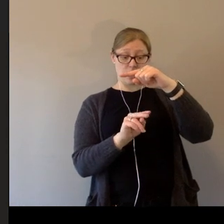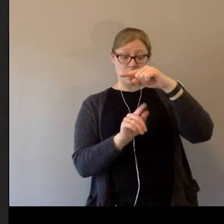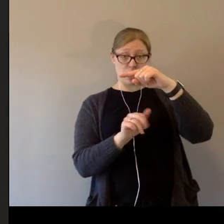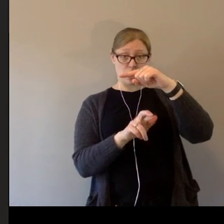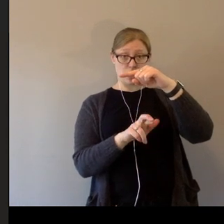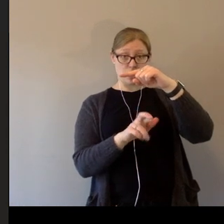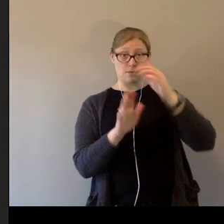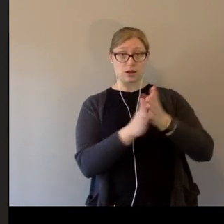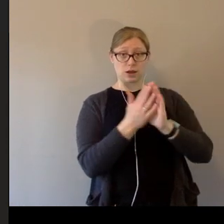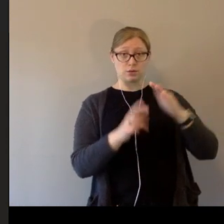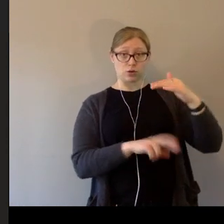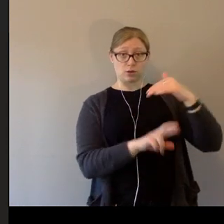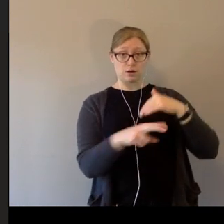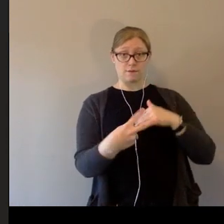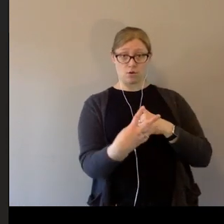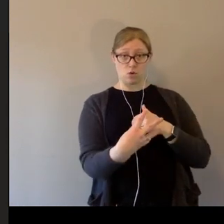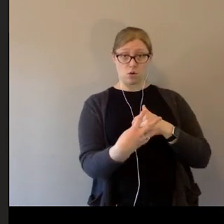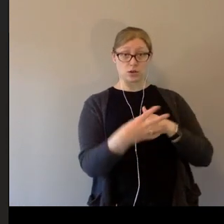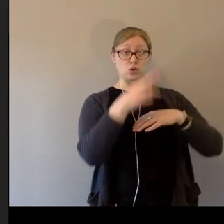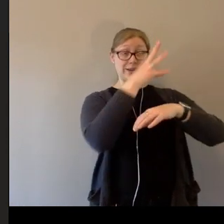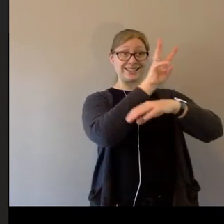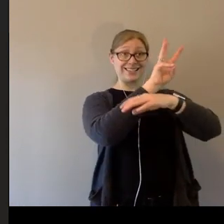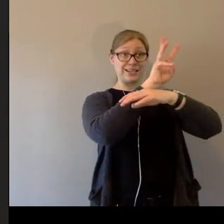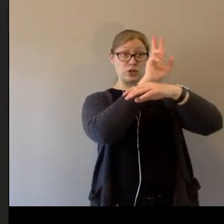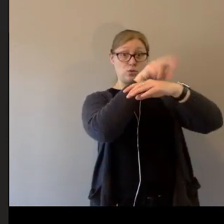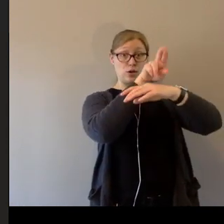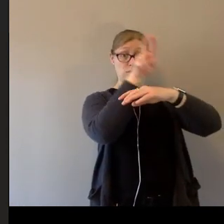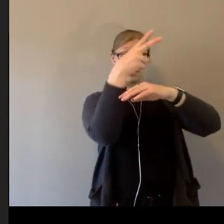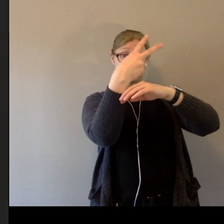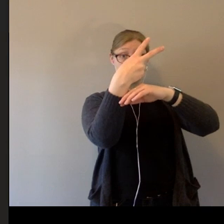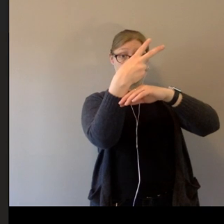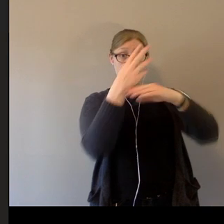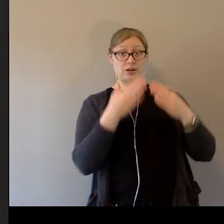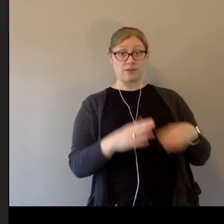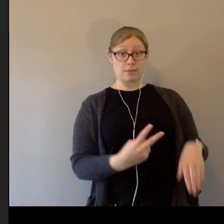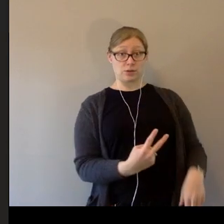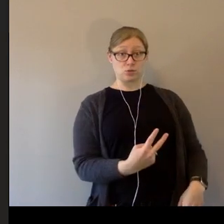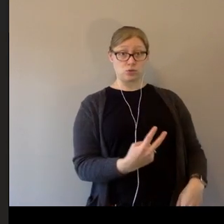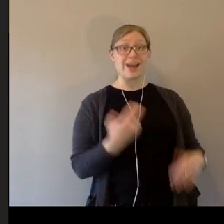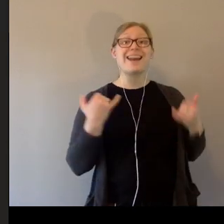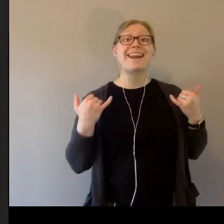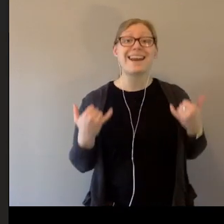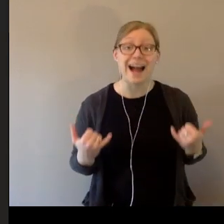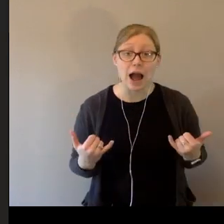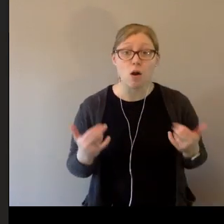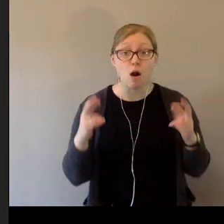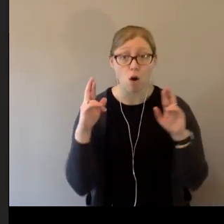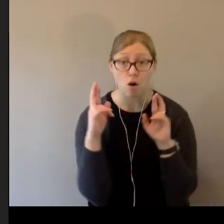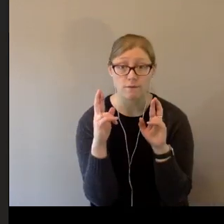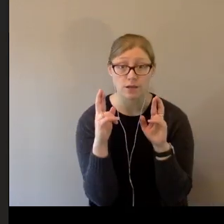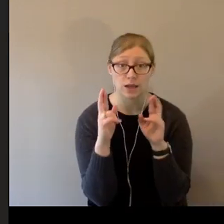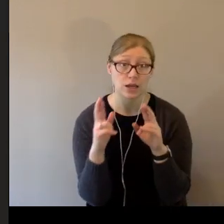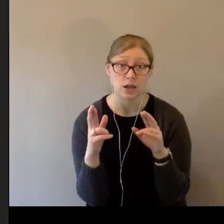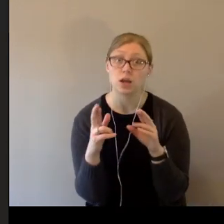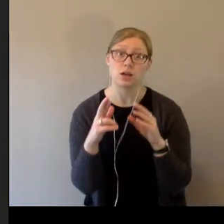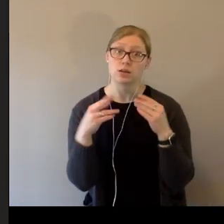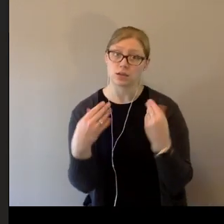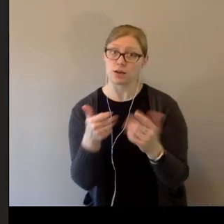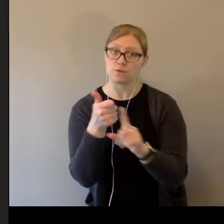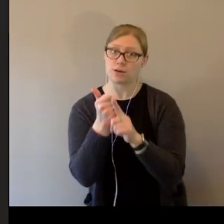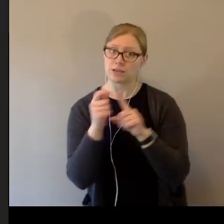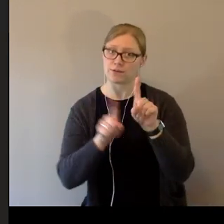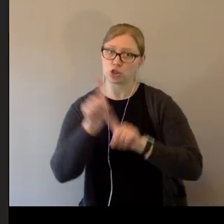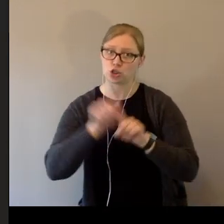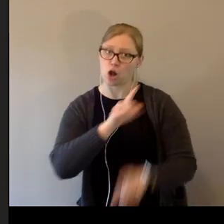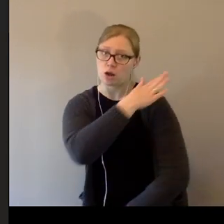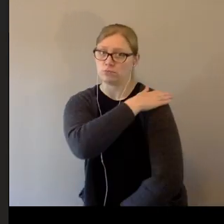is going to be 6 square root of 2 divided by 2. Now, hopefully, give yourself a star if you did this. If you